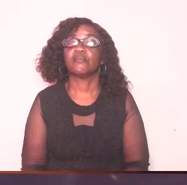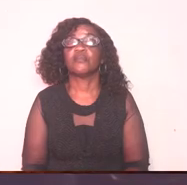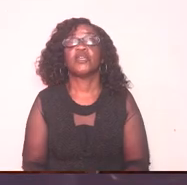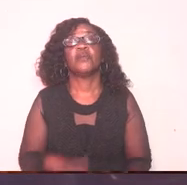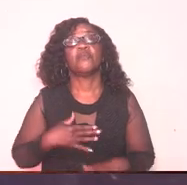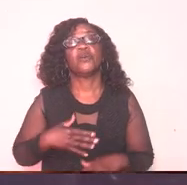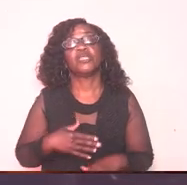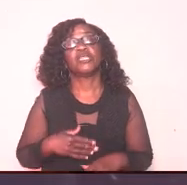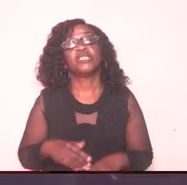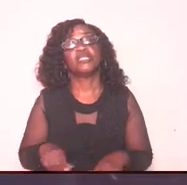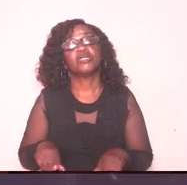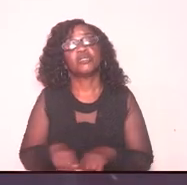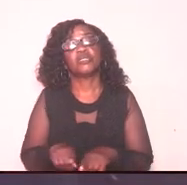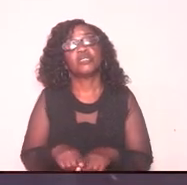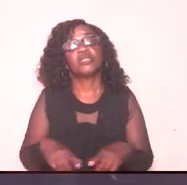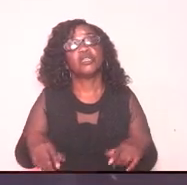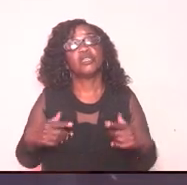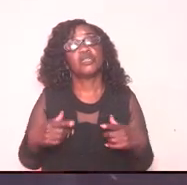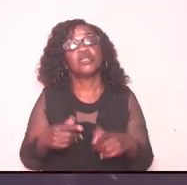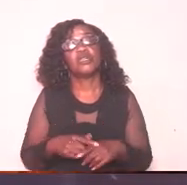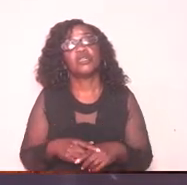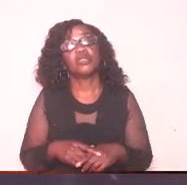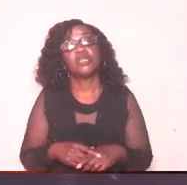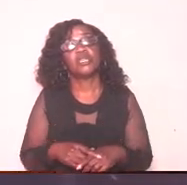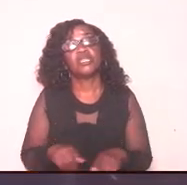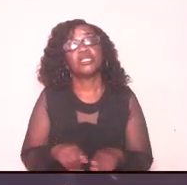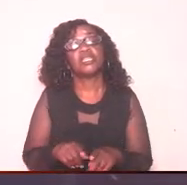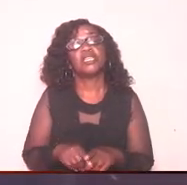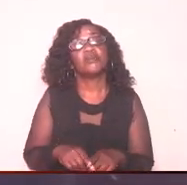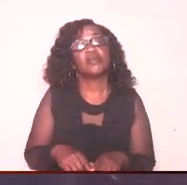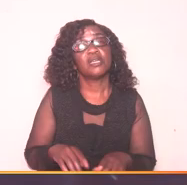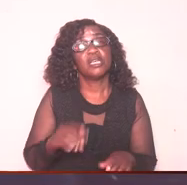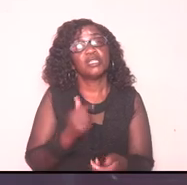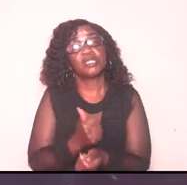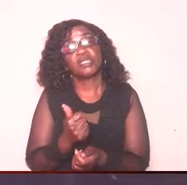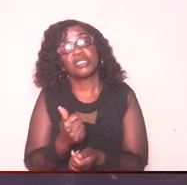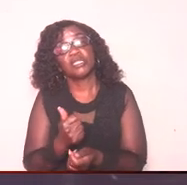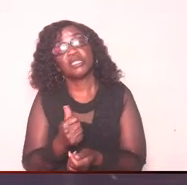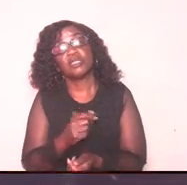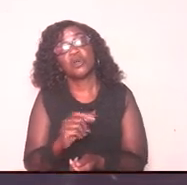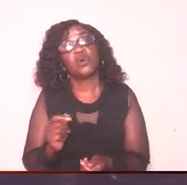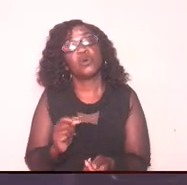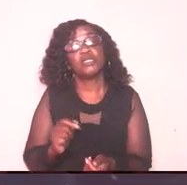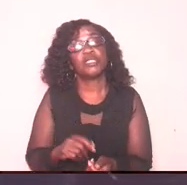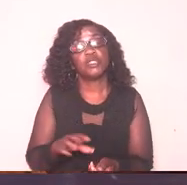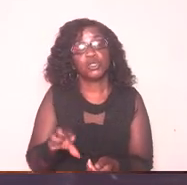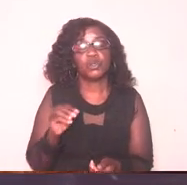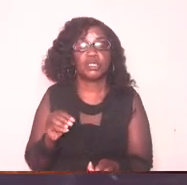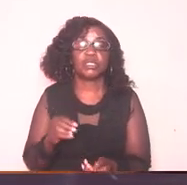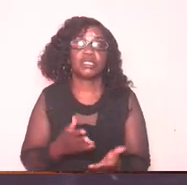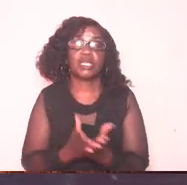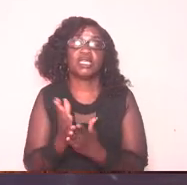need to consider it imperative that we have to assess the issues of reproductive autonomy, that is, 16-year-olds have a right to choose, and the issues